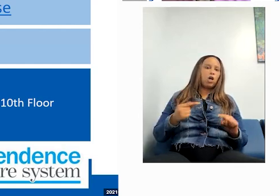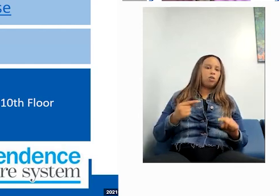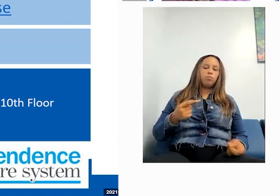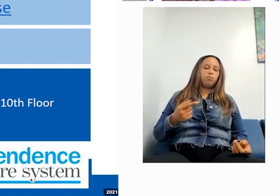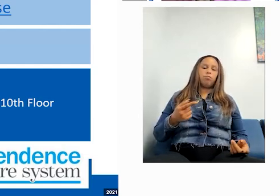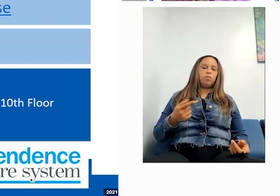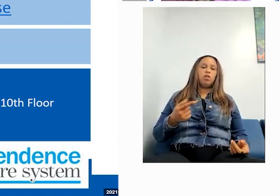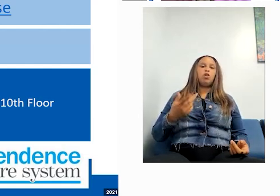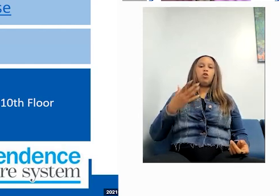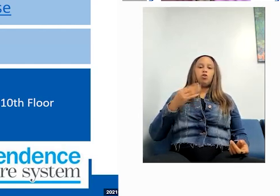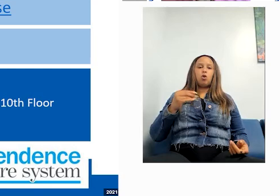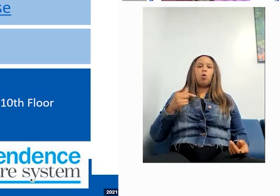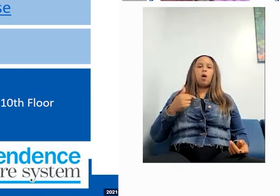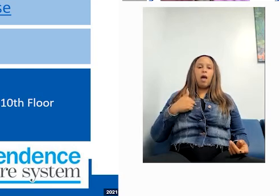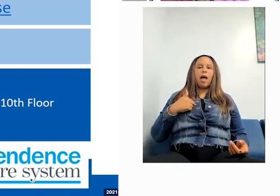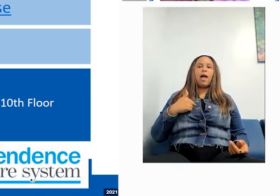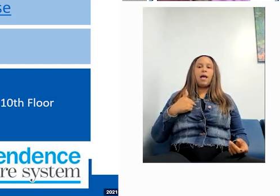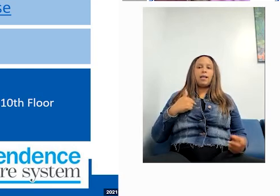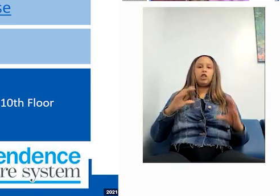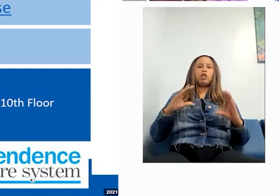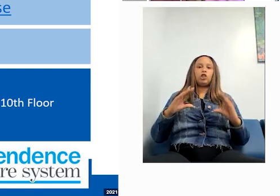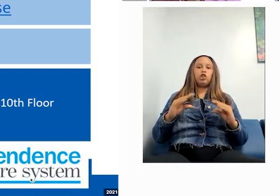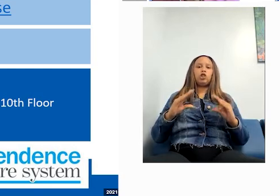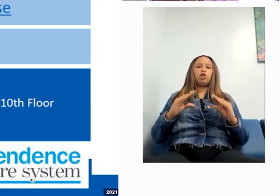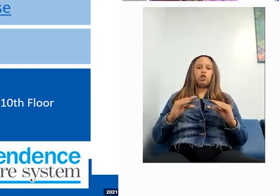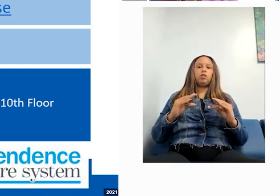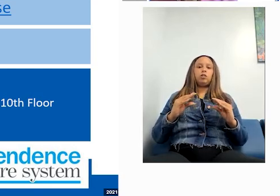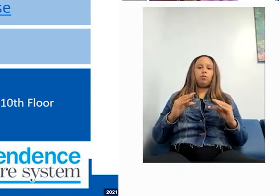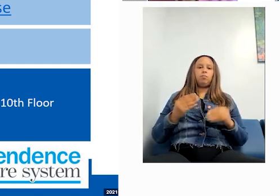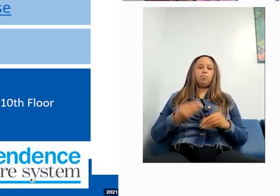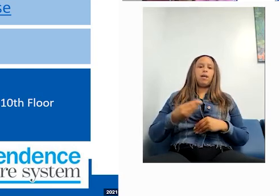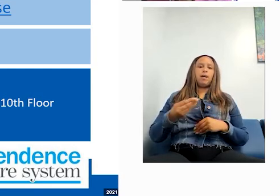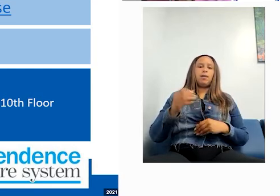sampling a cushion myself. Yay!